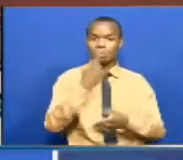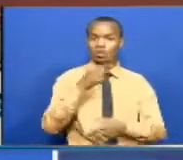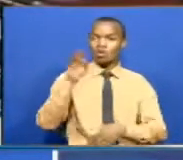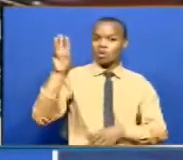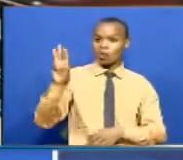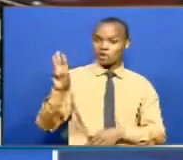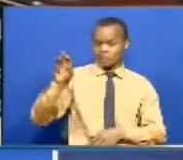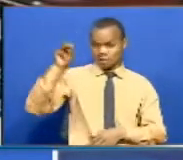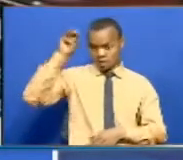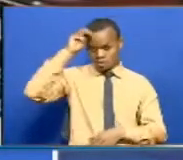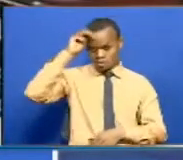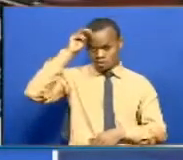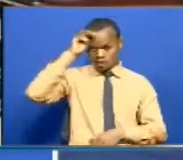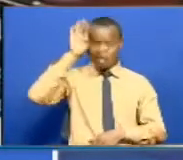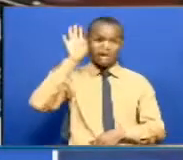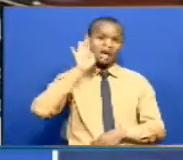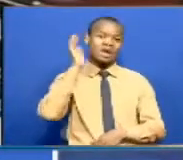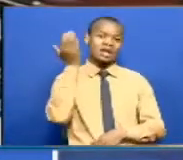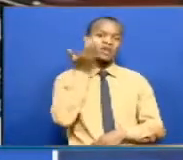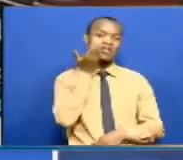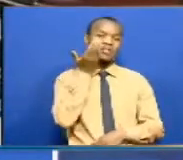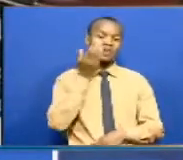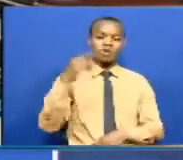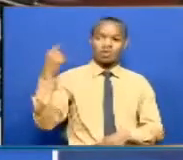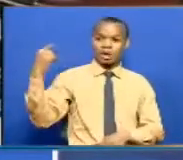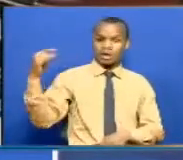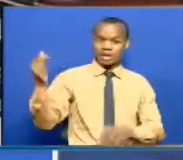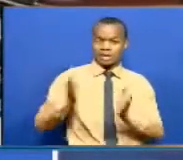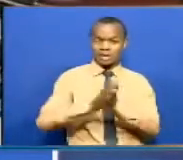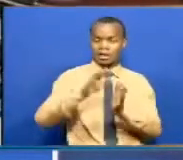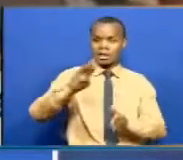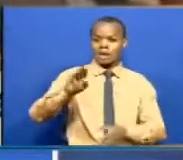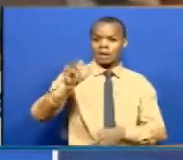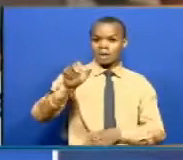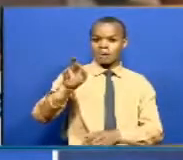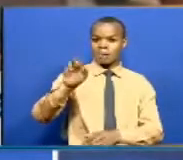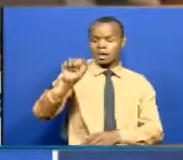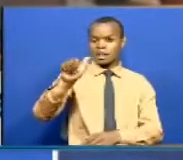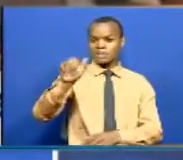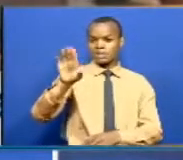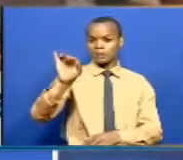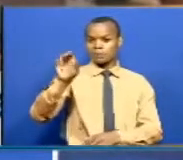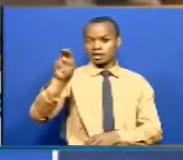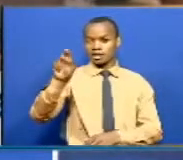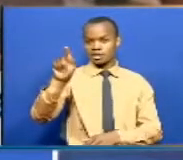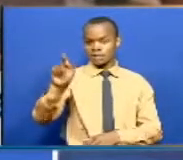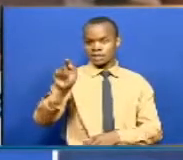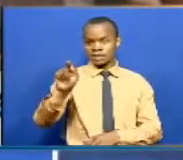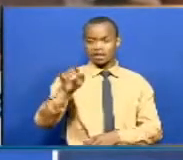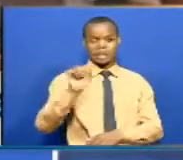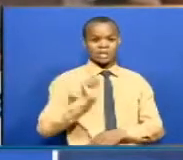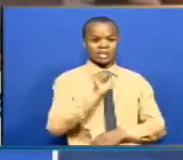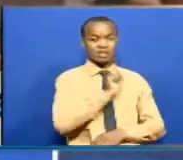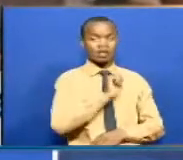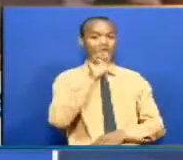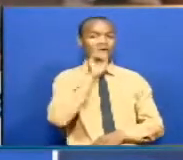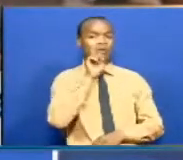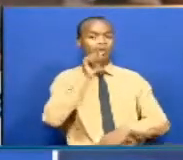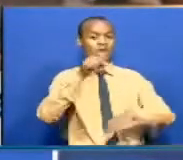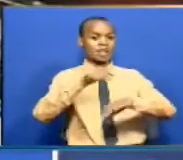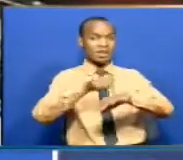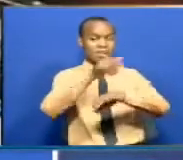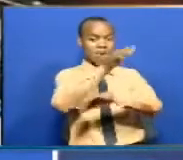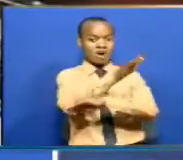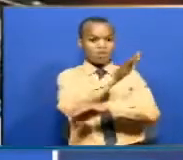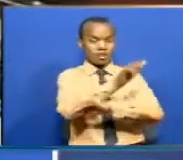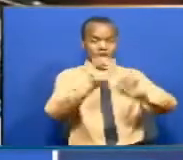Mandera, Isiolo, Marsabit, and Garissa counties. Senate will be sitting on Tuesday afternoon, and top on its agenda